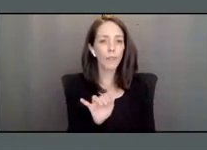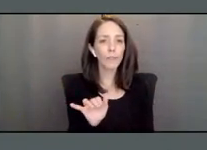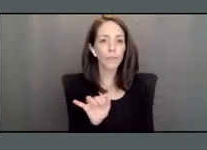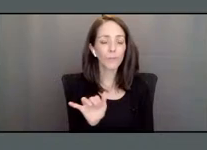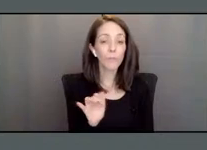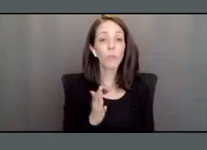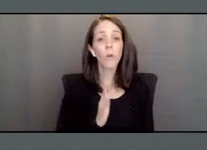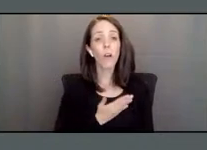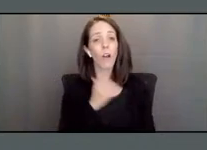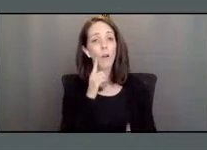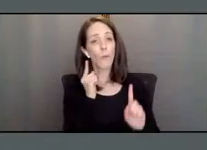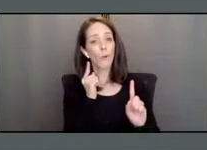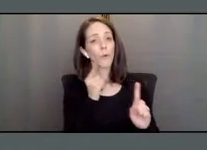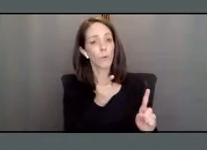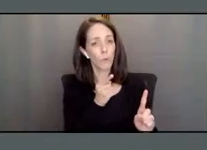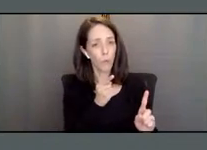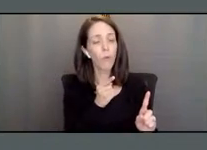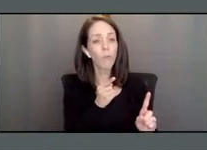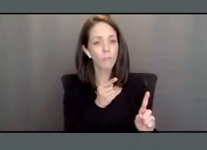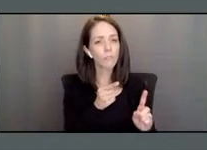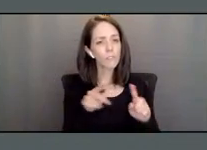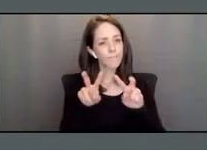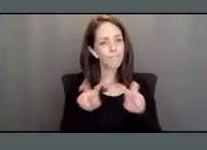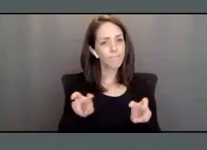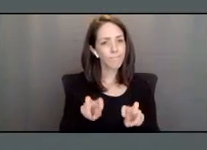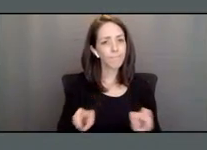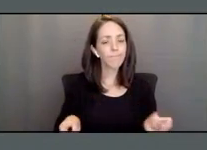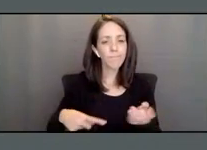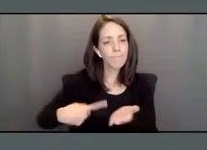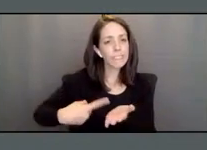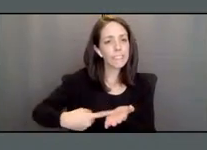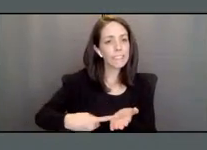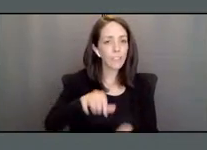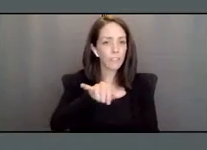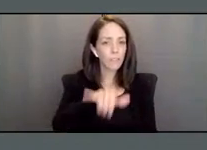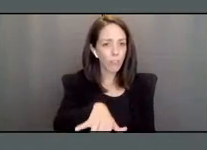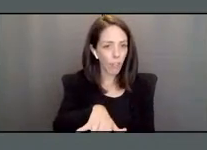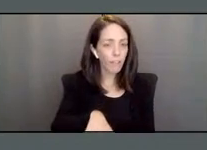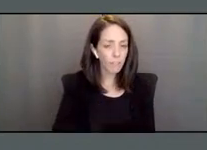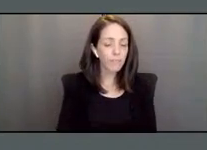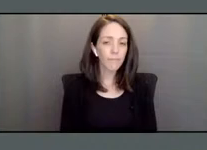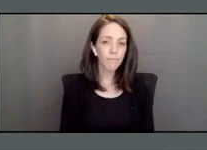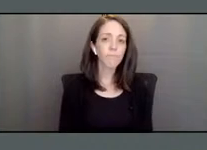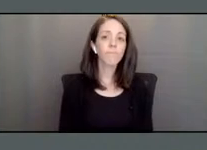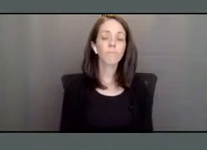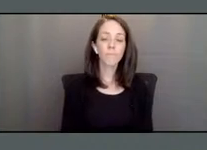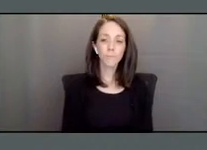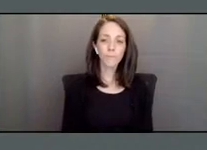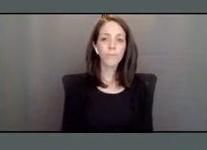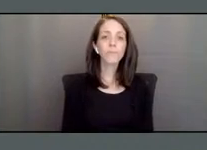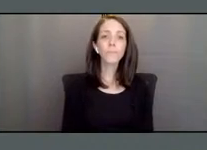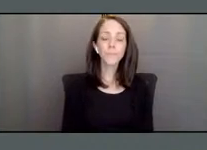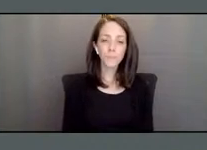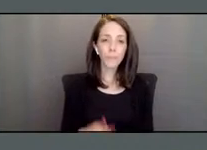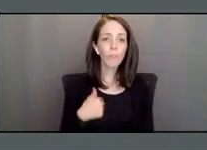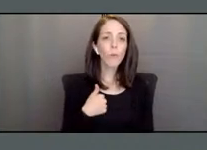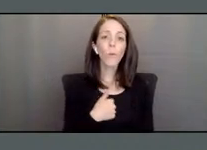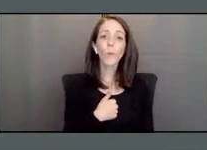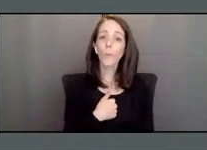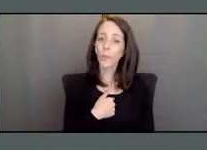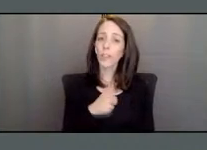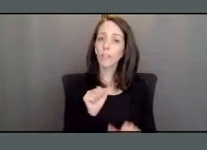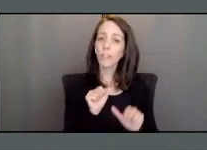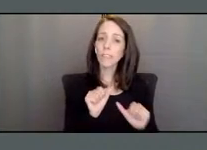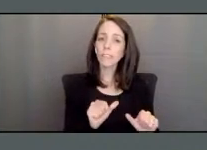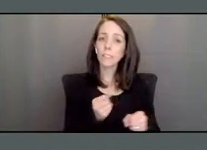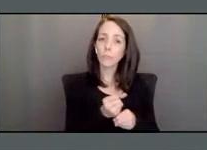pivot toward intersectionalities and discussions. As we continue to grow at the CDI, it is our plan